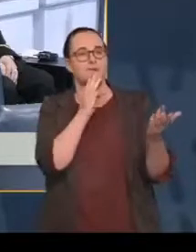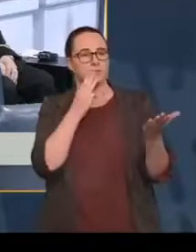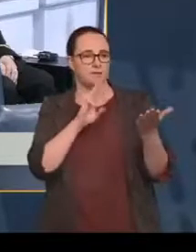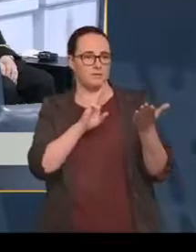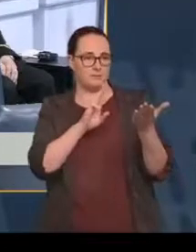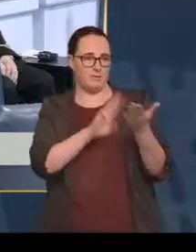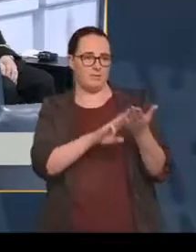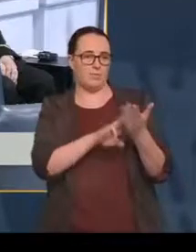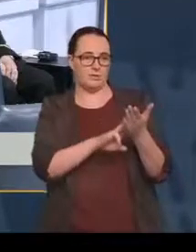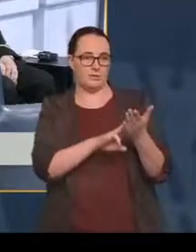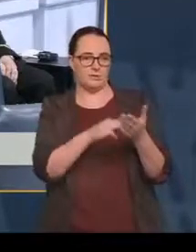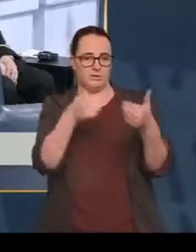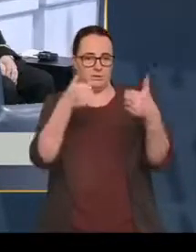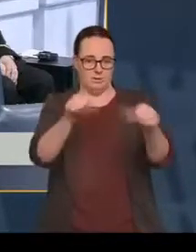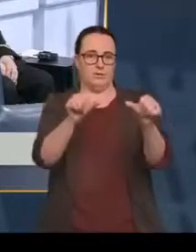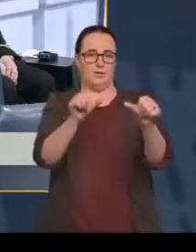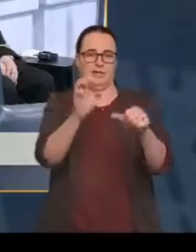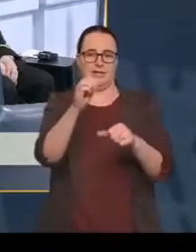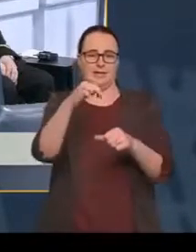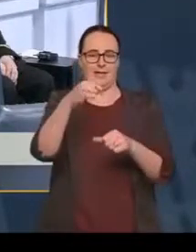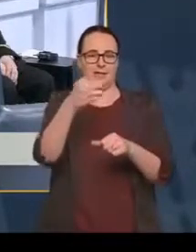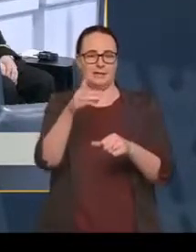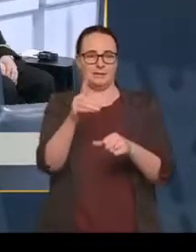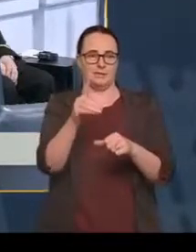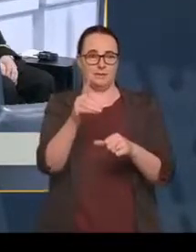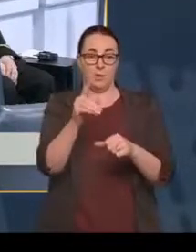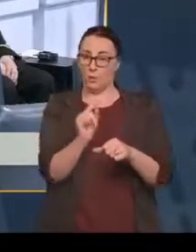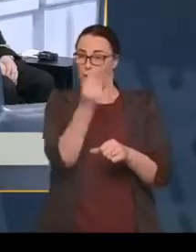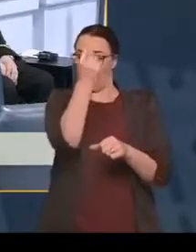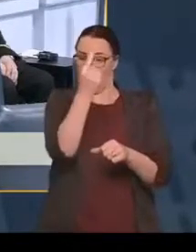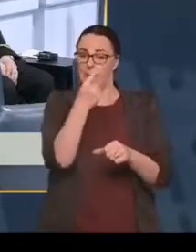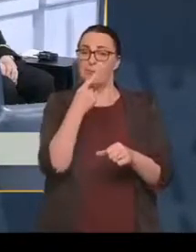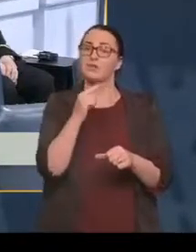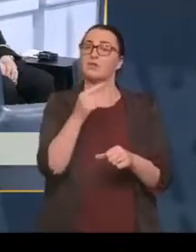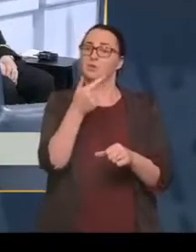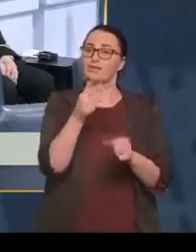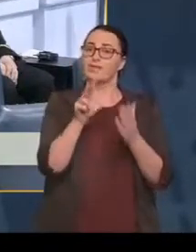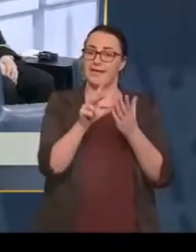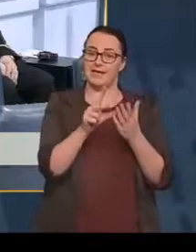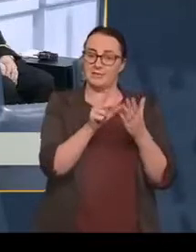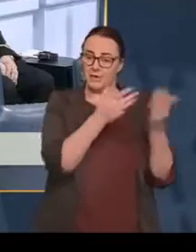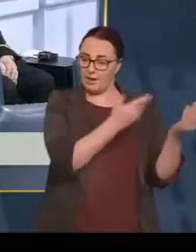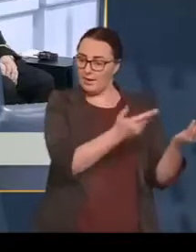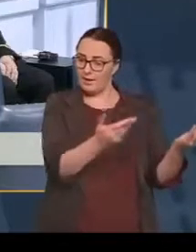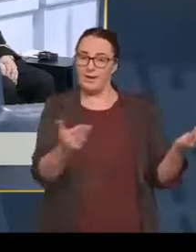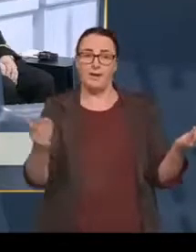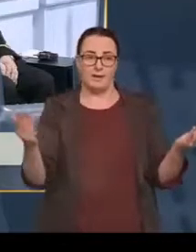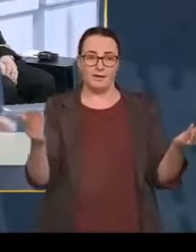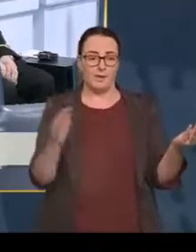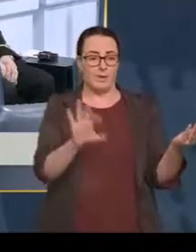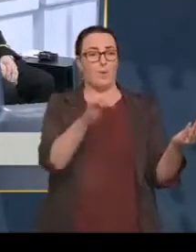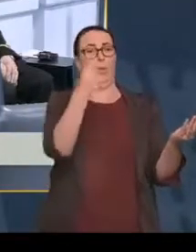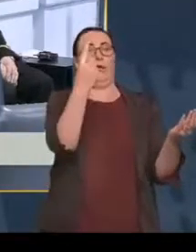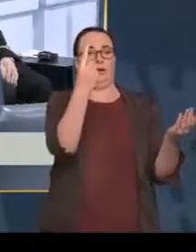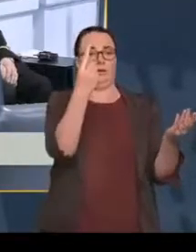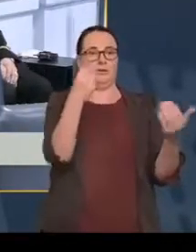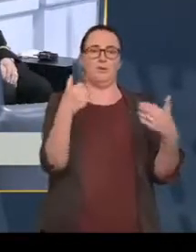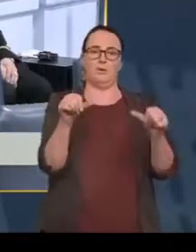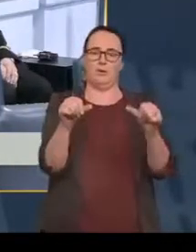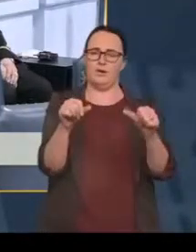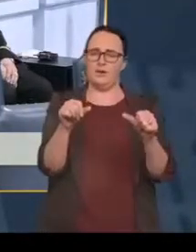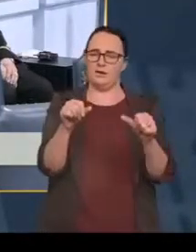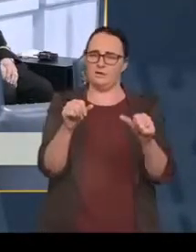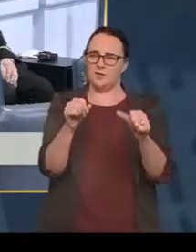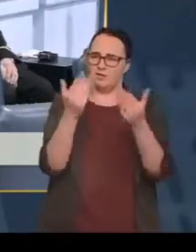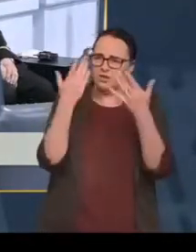private members' business now, was enacted. Only one. And there were 28 introduced in 2017. And I think that's interesting. That's a